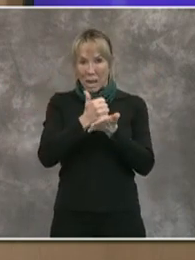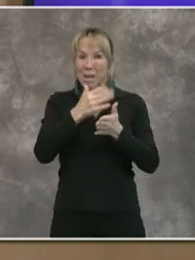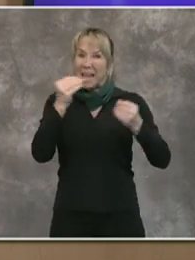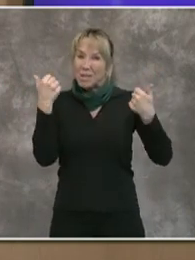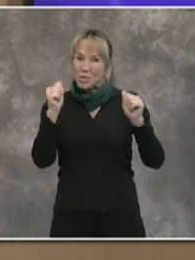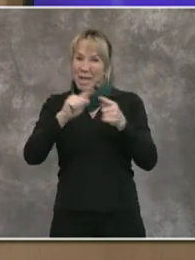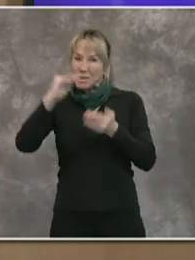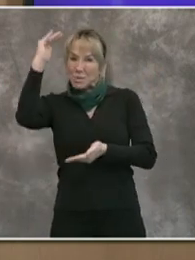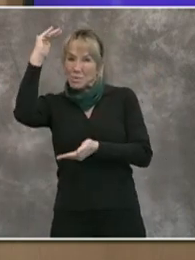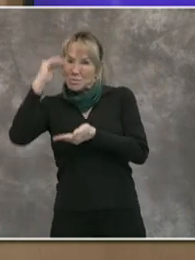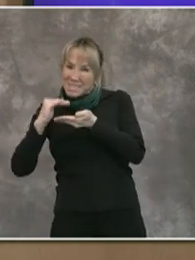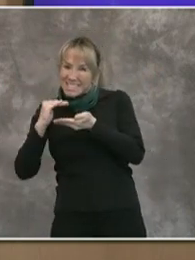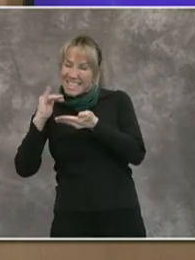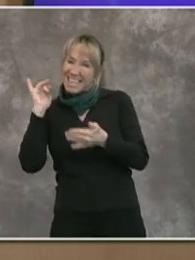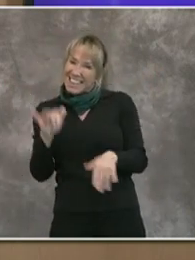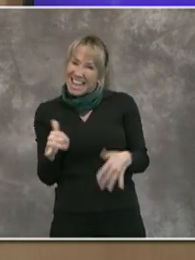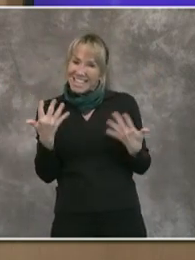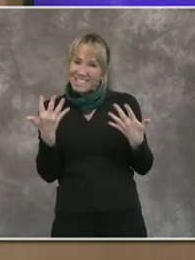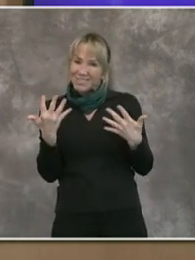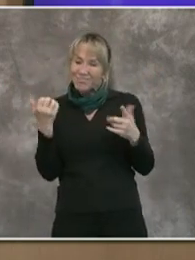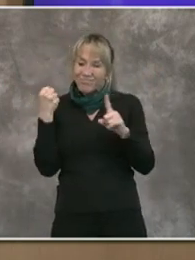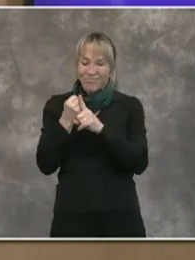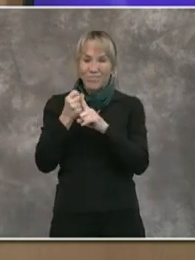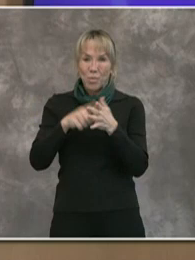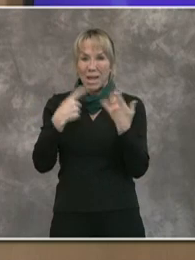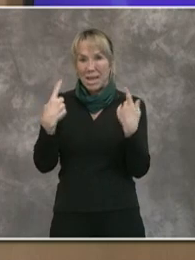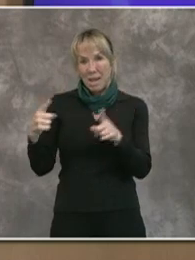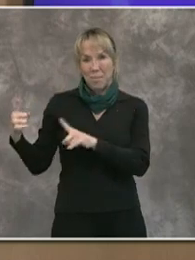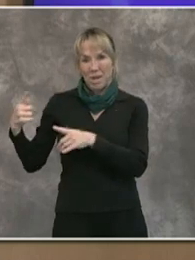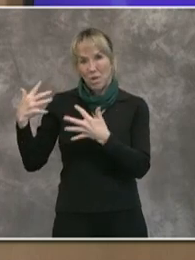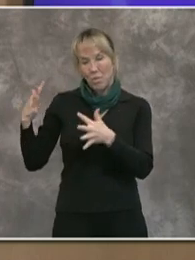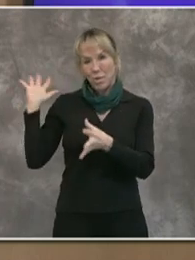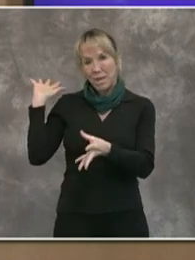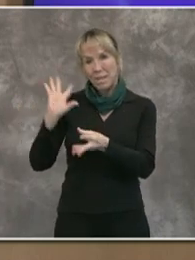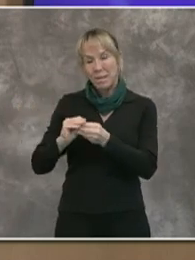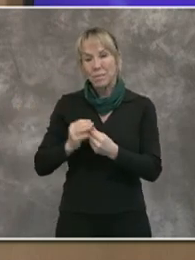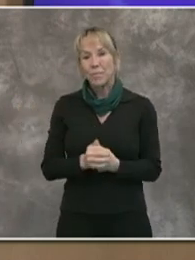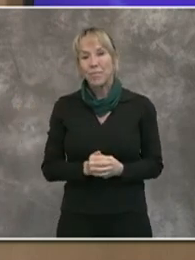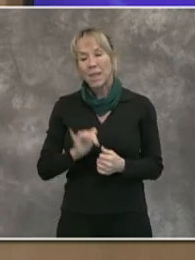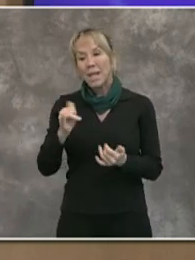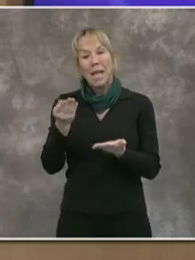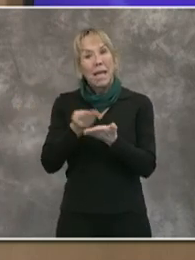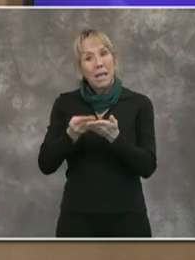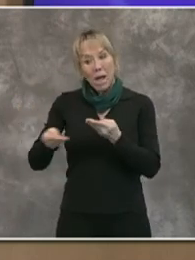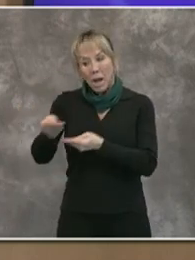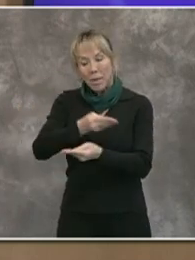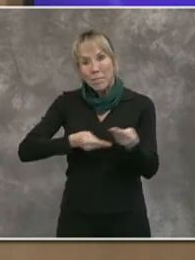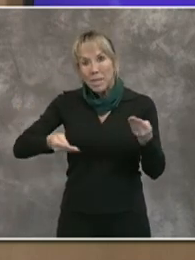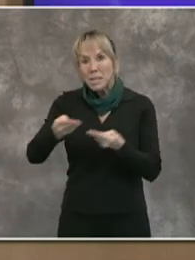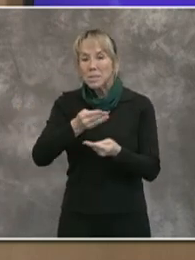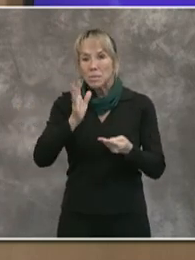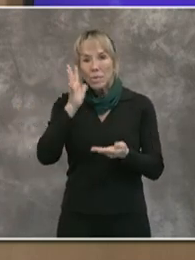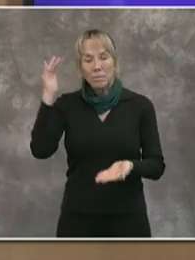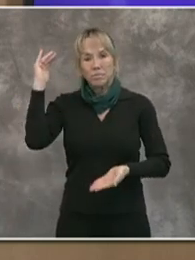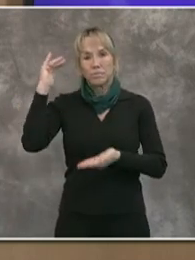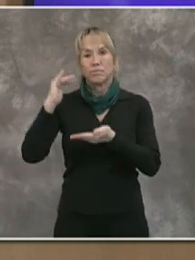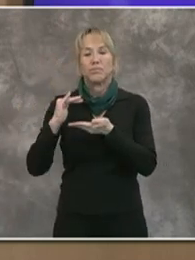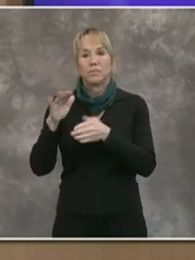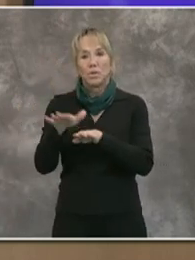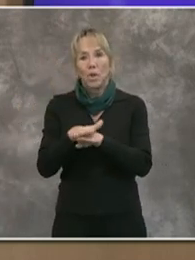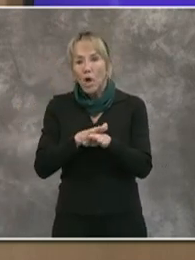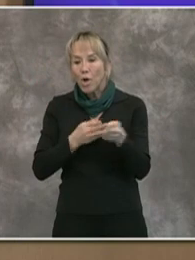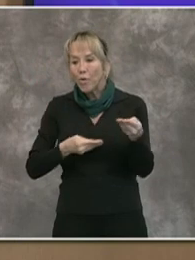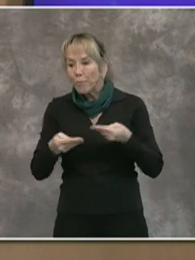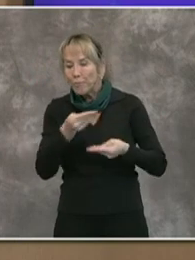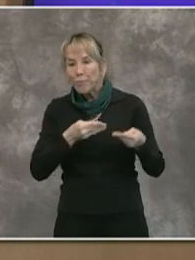Small businesses have borne a significant brunt of the burden and the slowdown in the economy, and we know that there are a